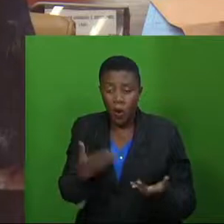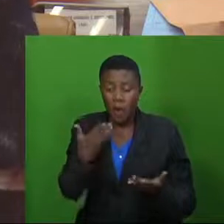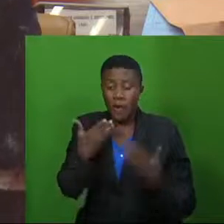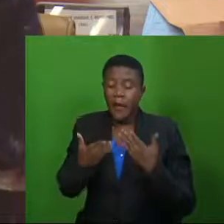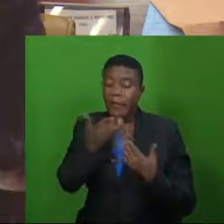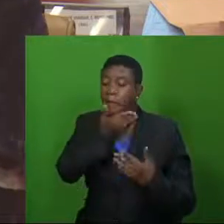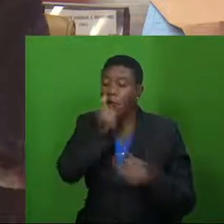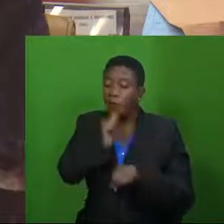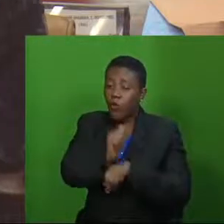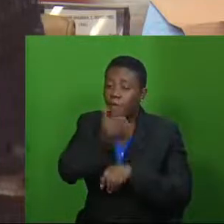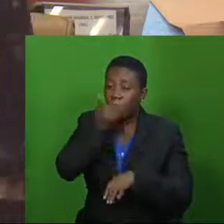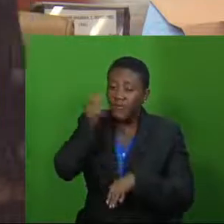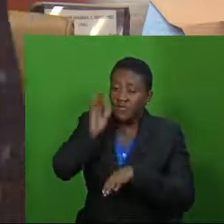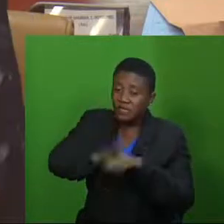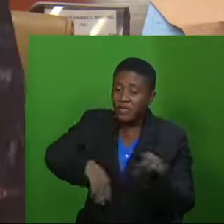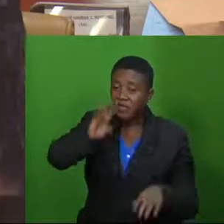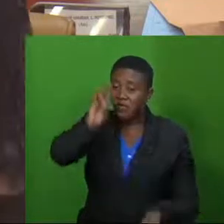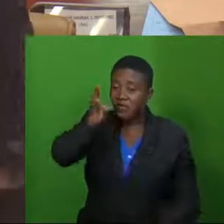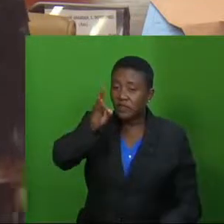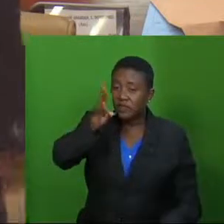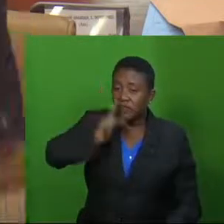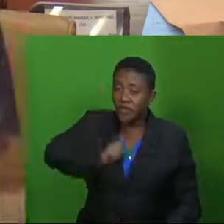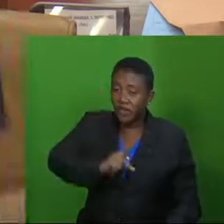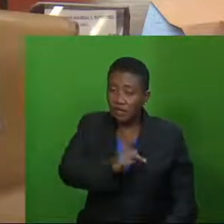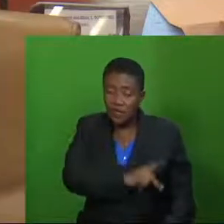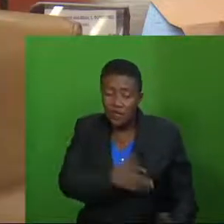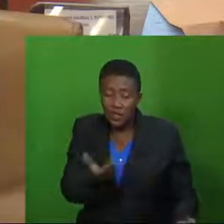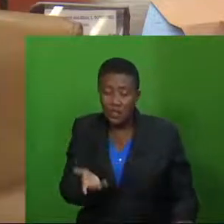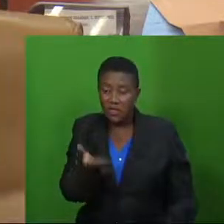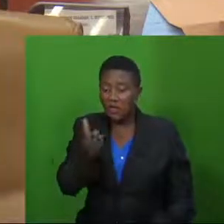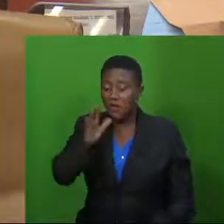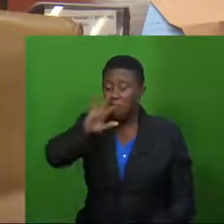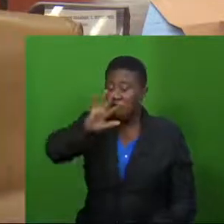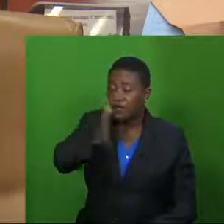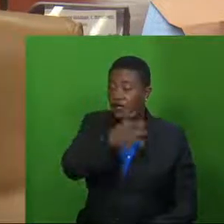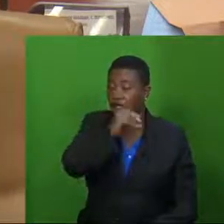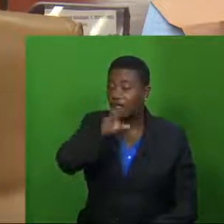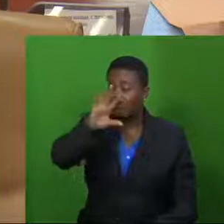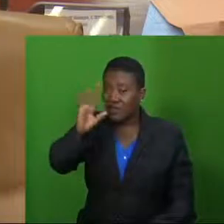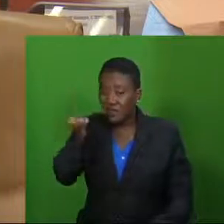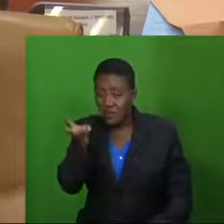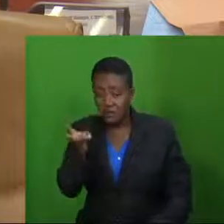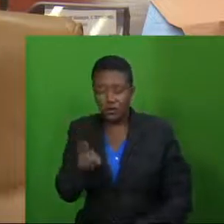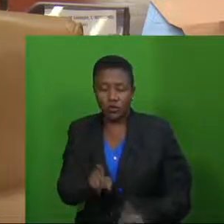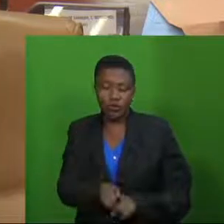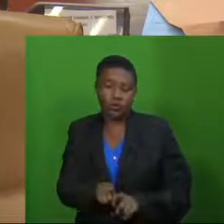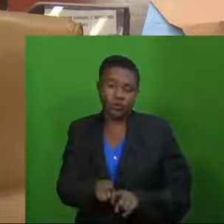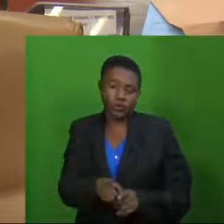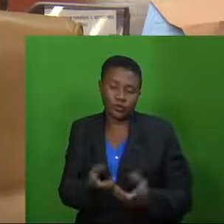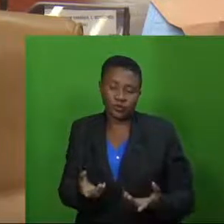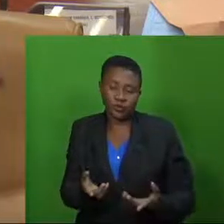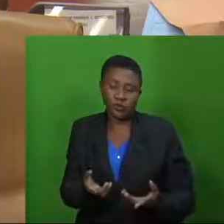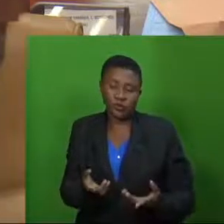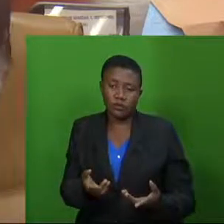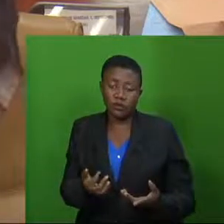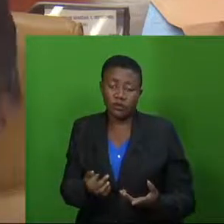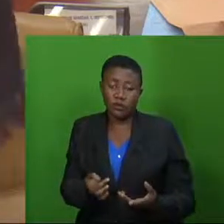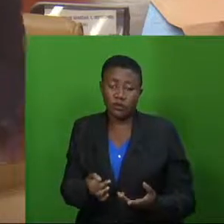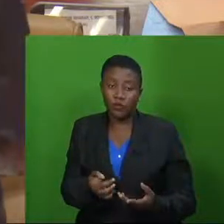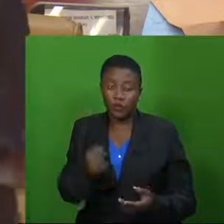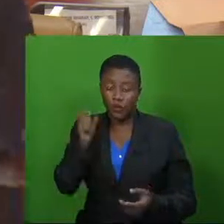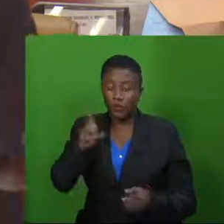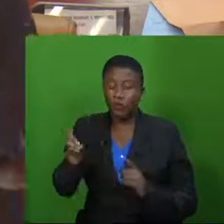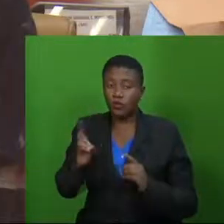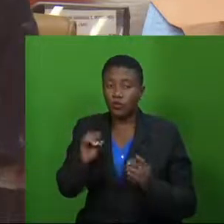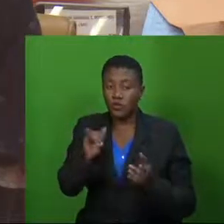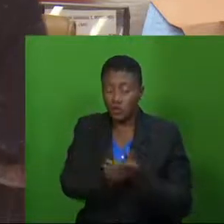do, what the 6th Parliament couldn't do, and what the 5th Parliament couldn't do, and do it in such a way that